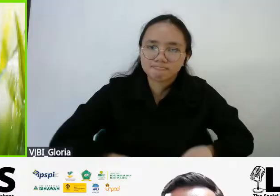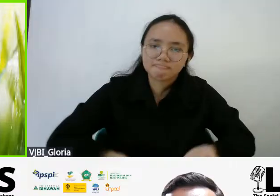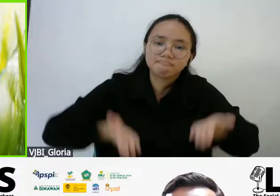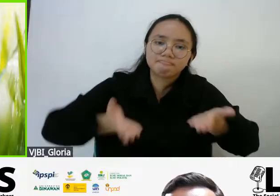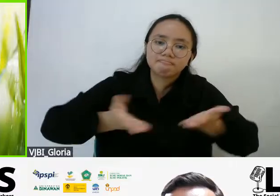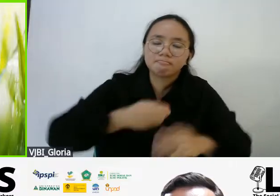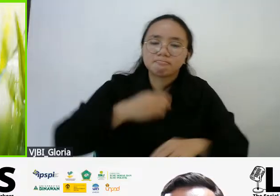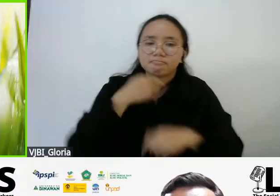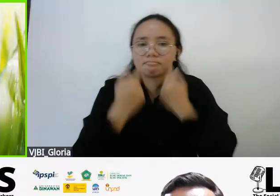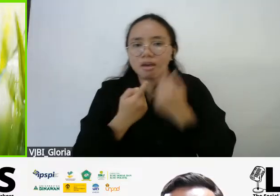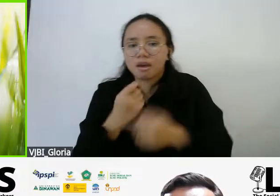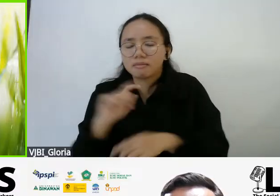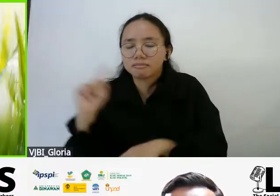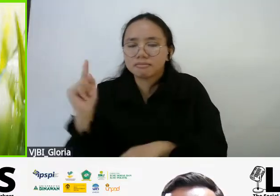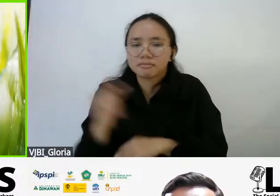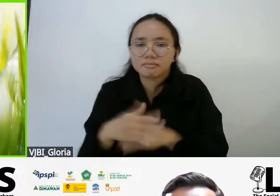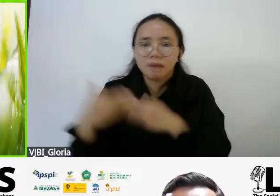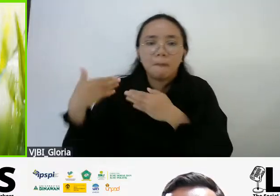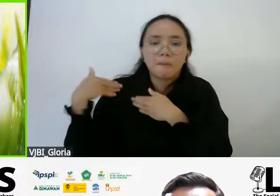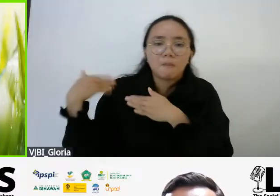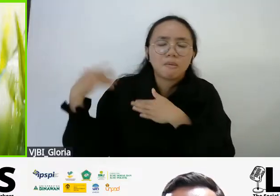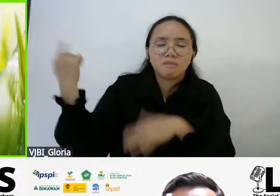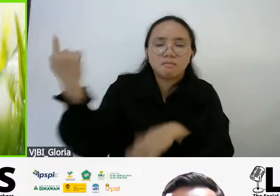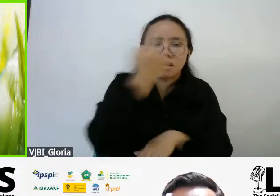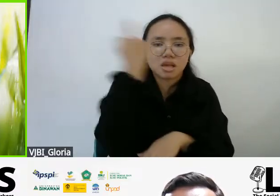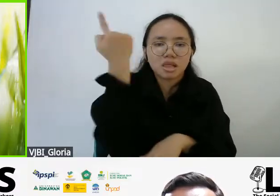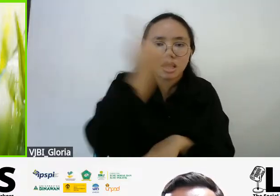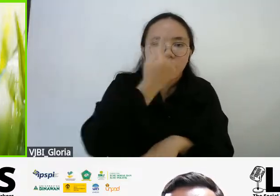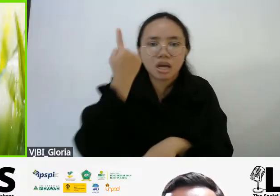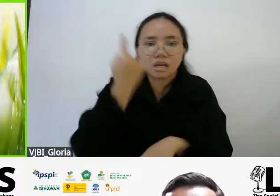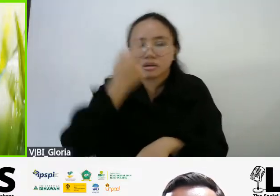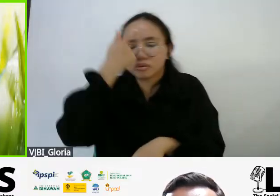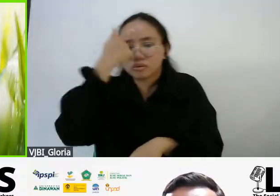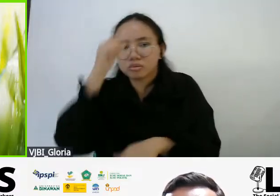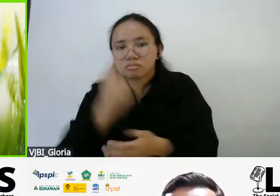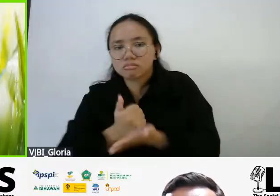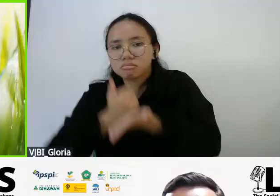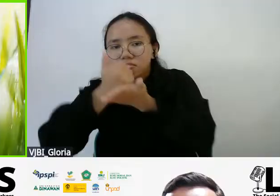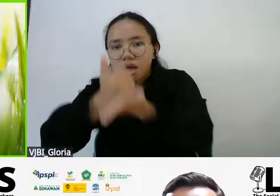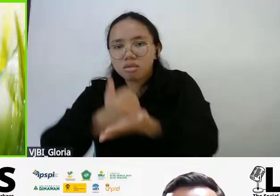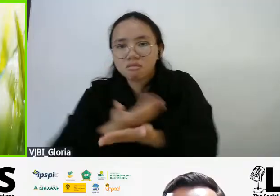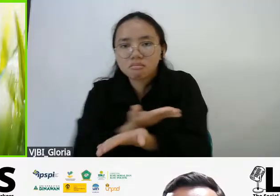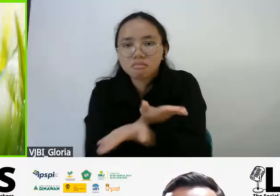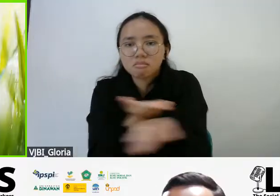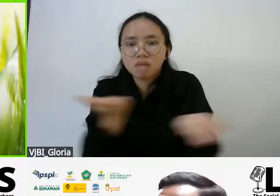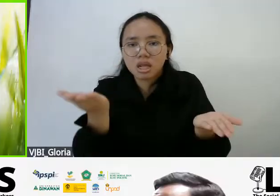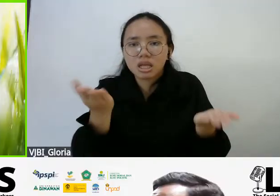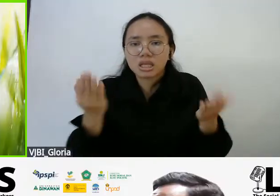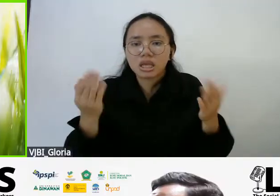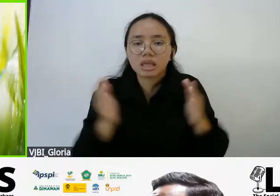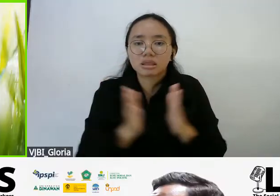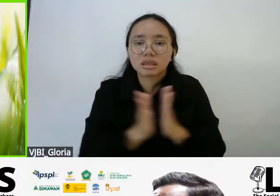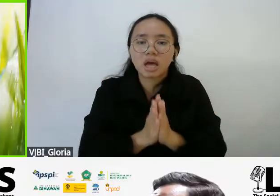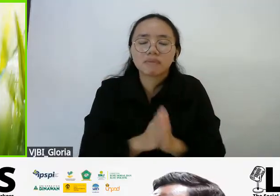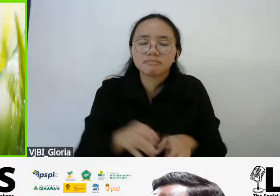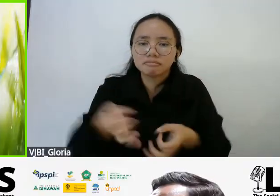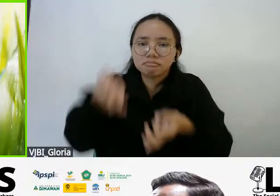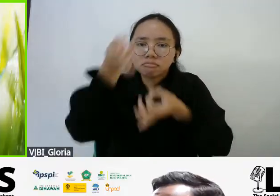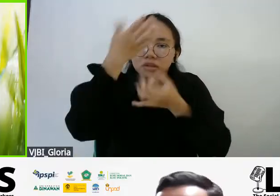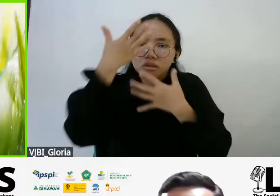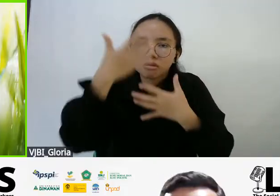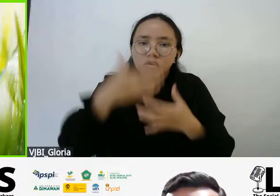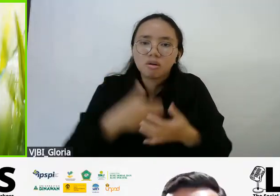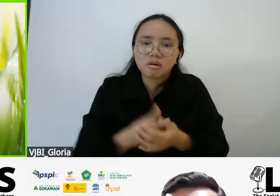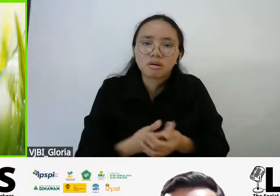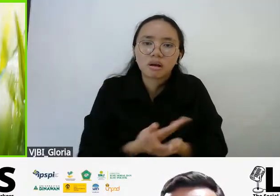them, help them to help you. So we're doing a lot of things with the politicians right now